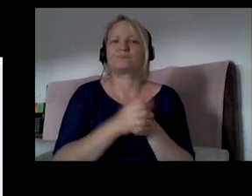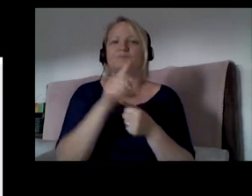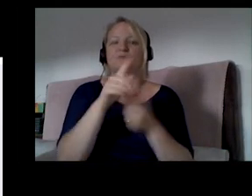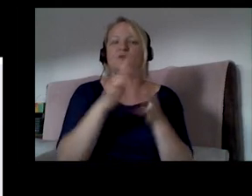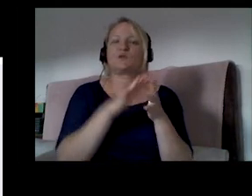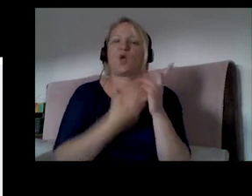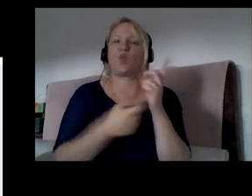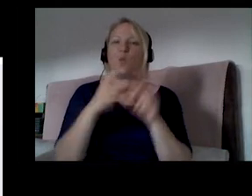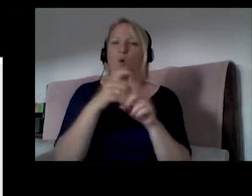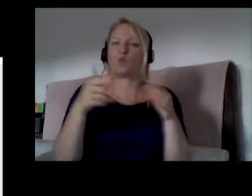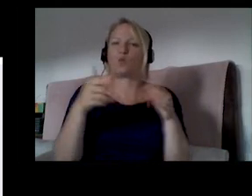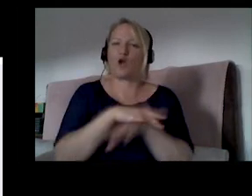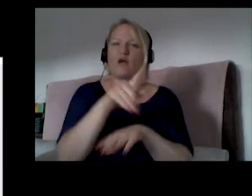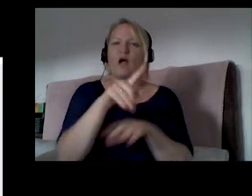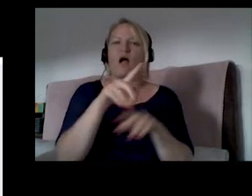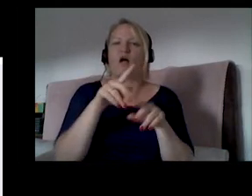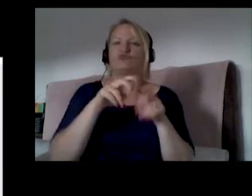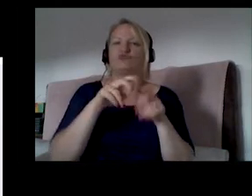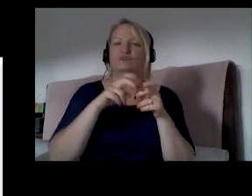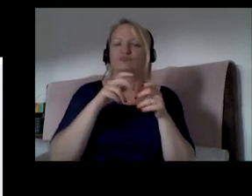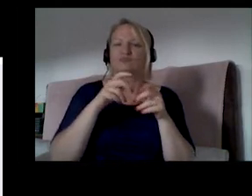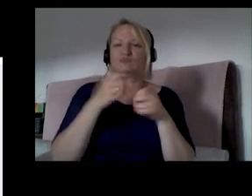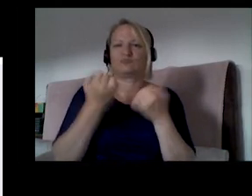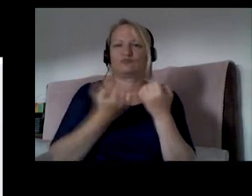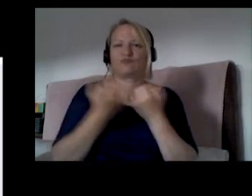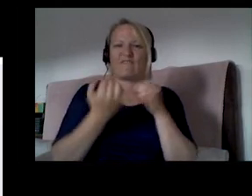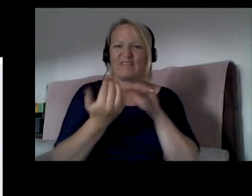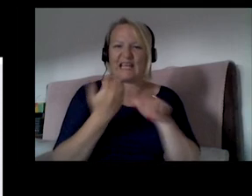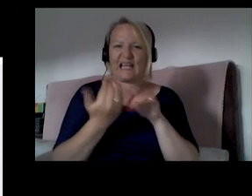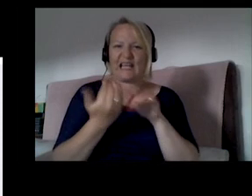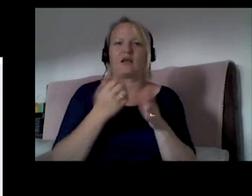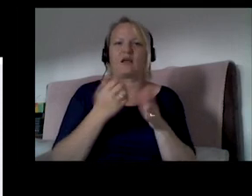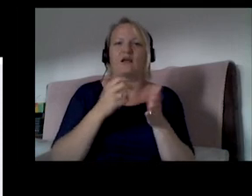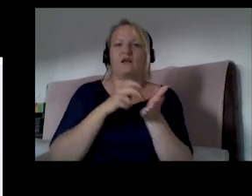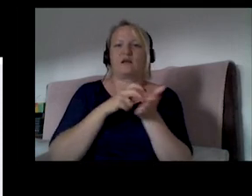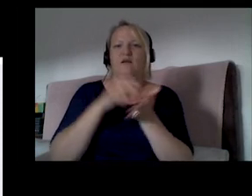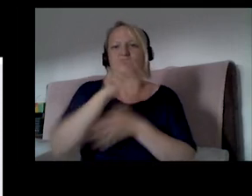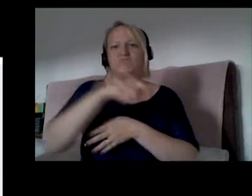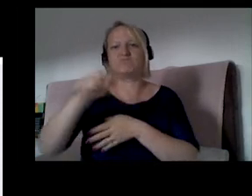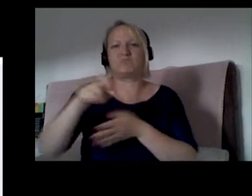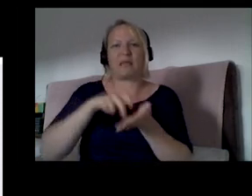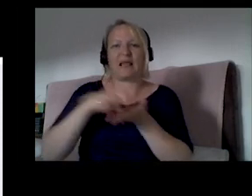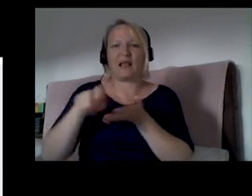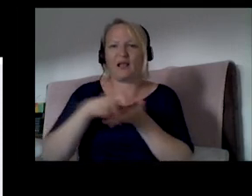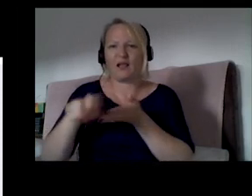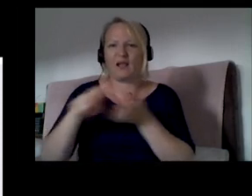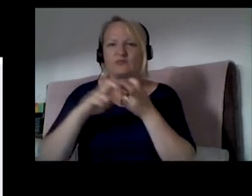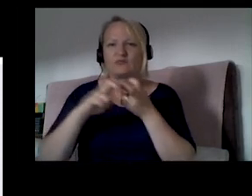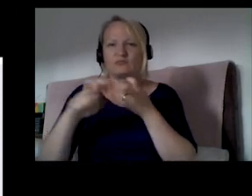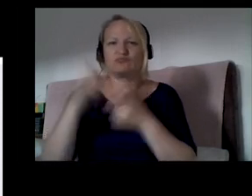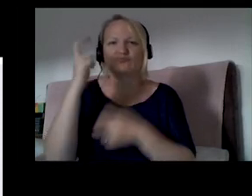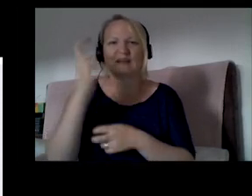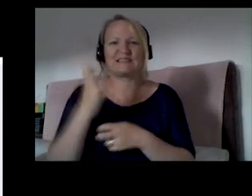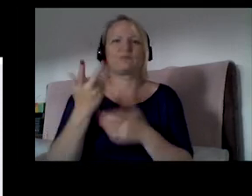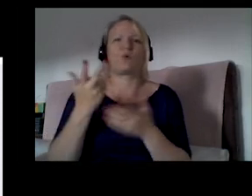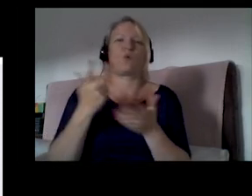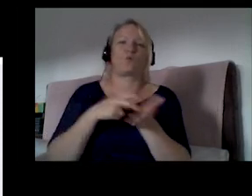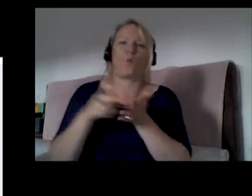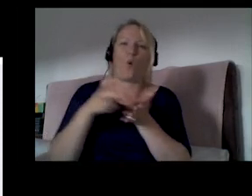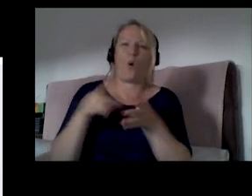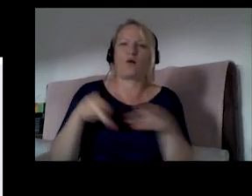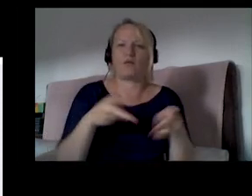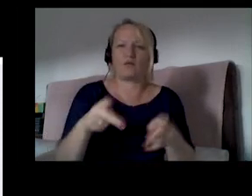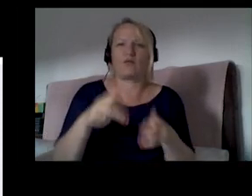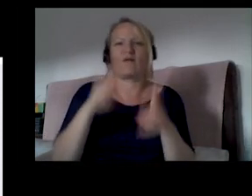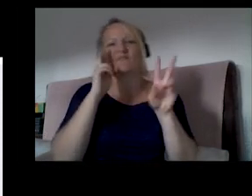highlighted. Ward summaries cover the following: traffic, public transport, footways, bridleways and cycle